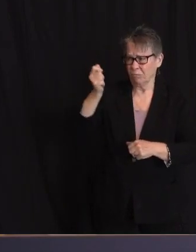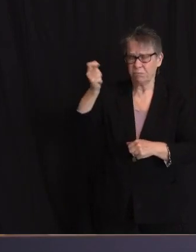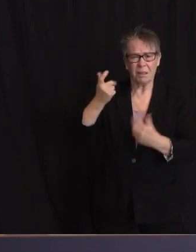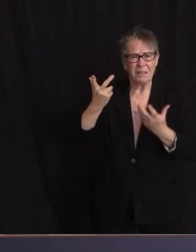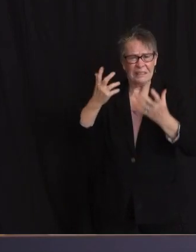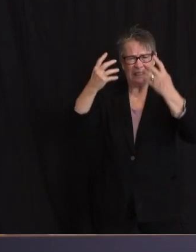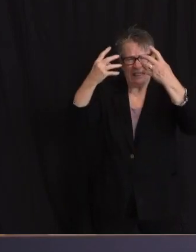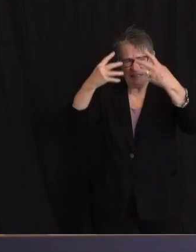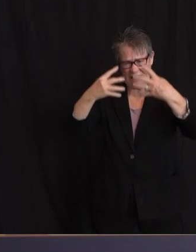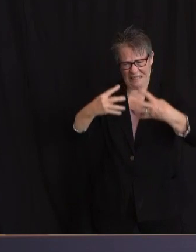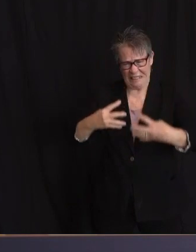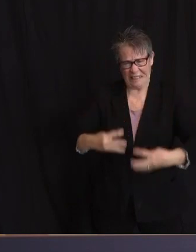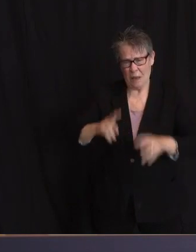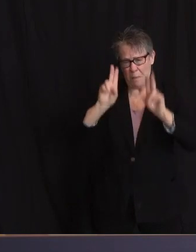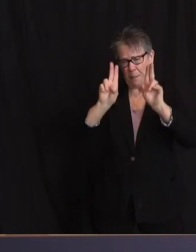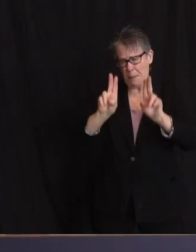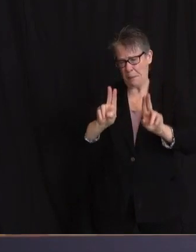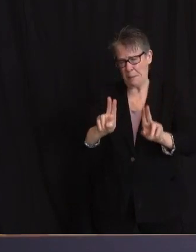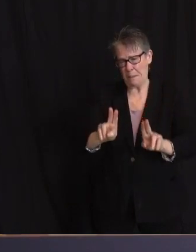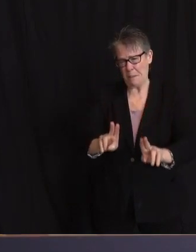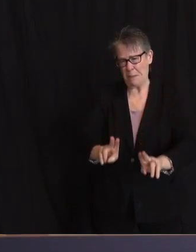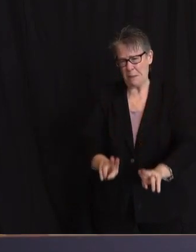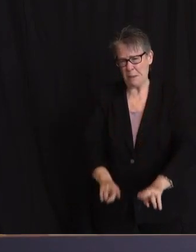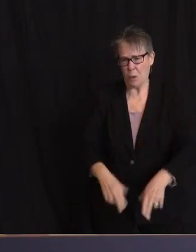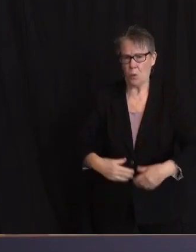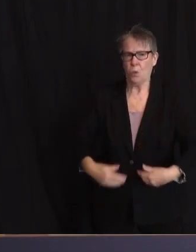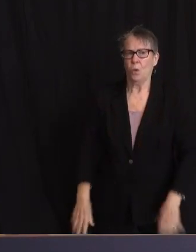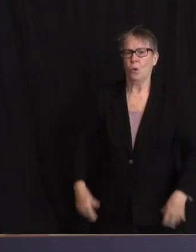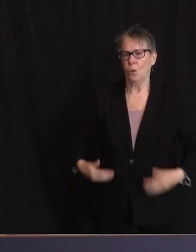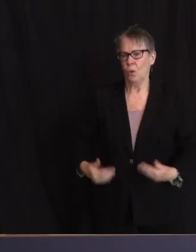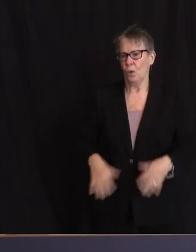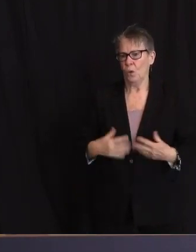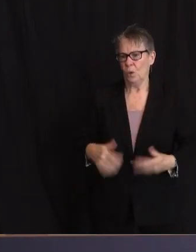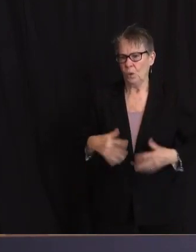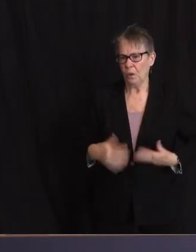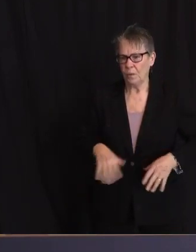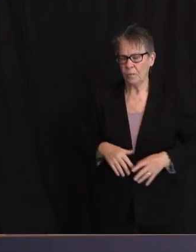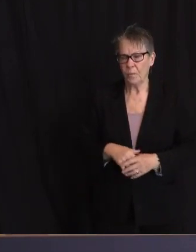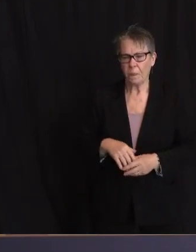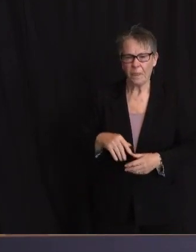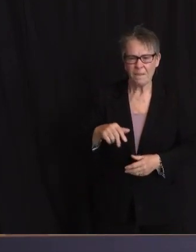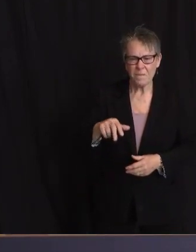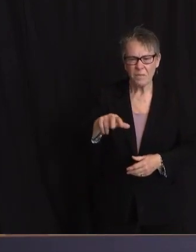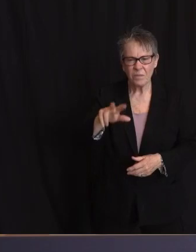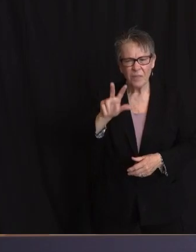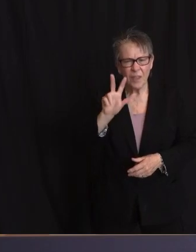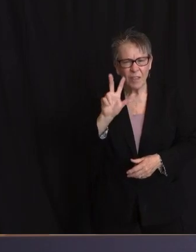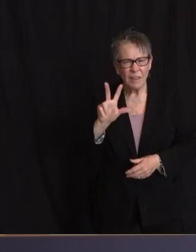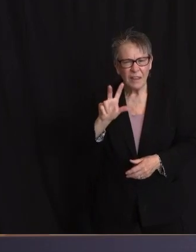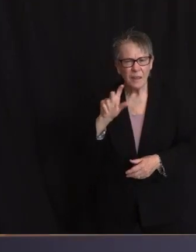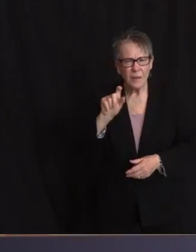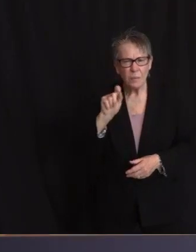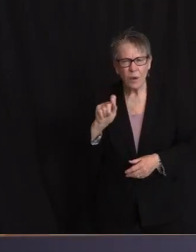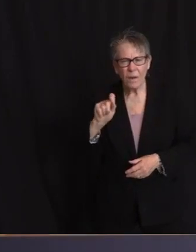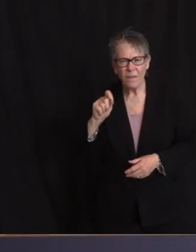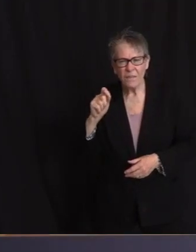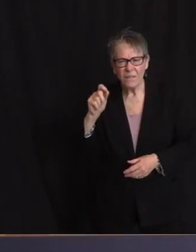as I understand it, this 3.5 bill at the federal level has a big slug for small